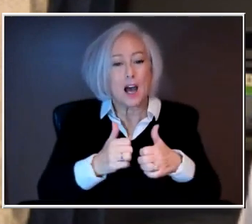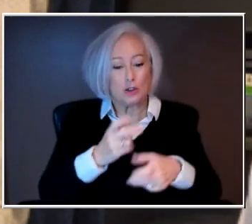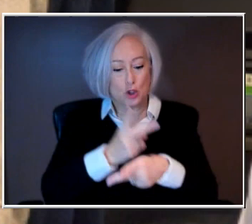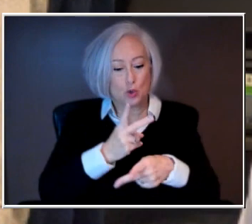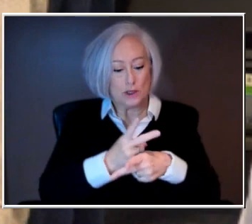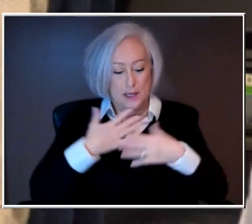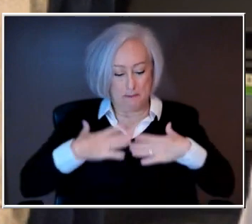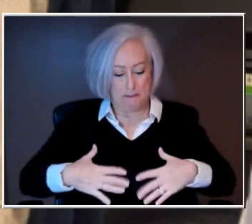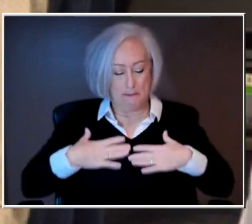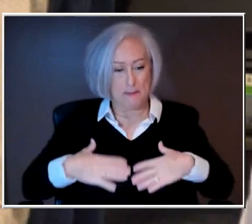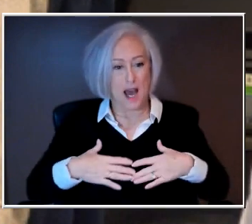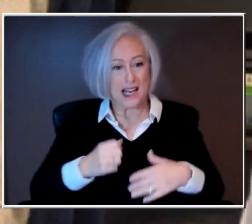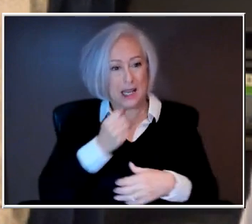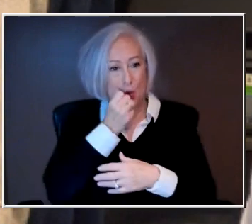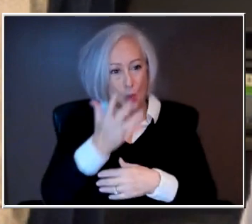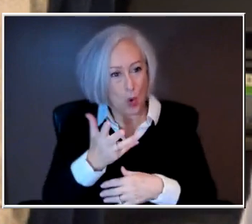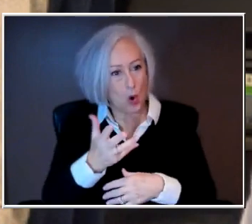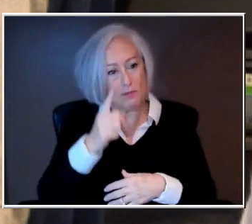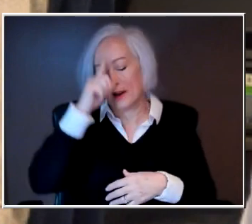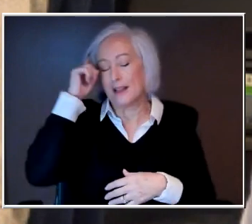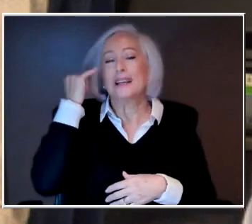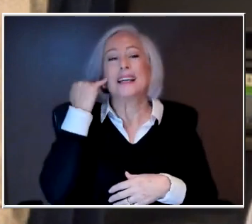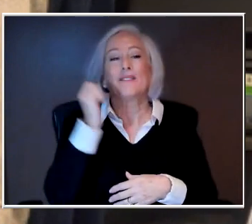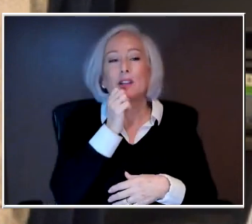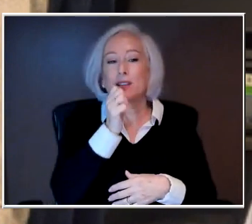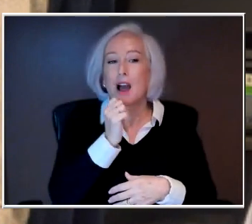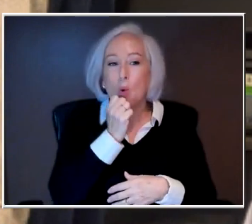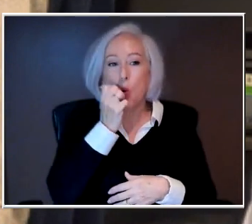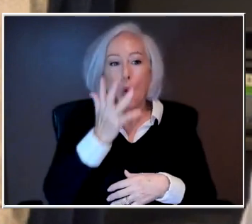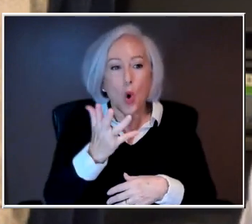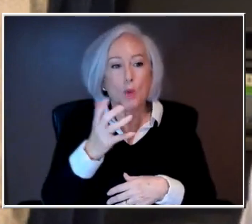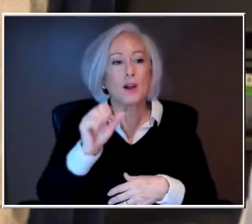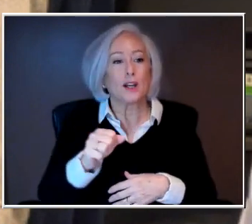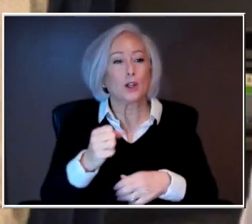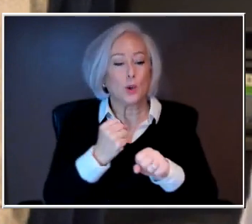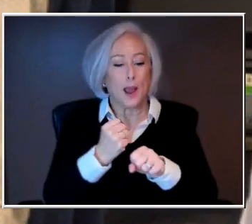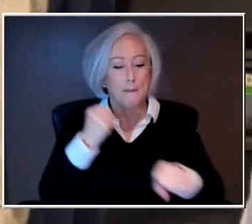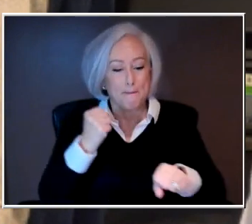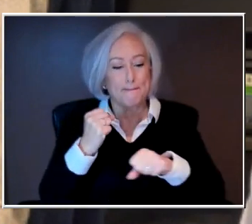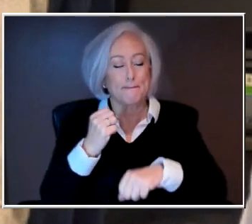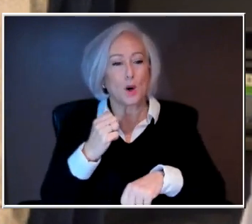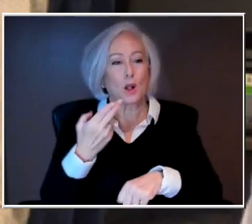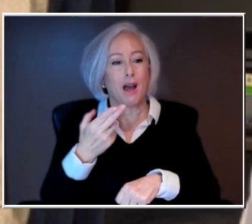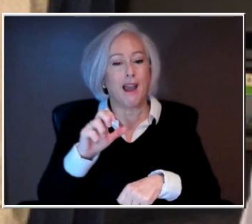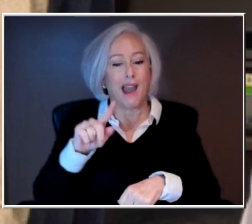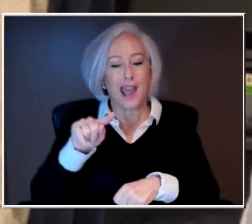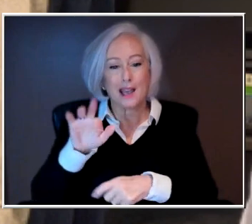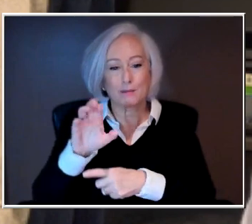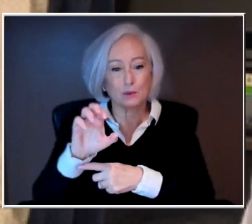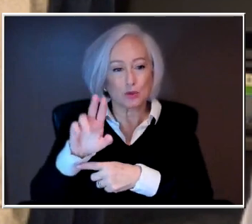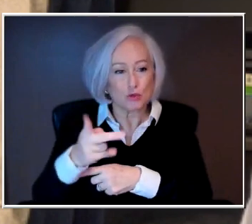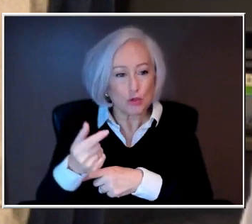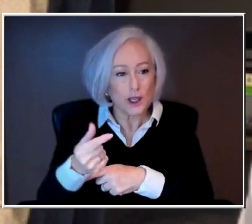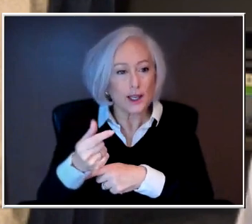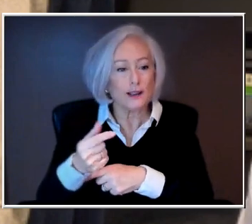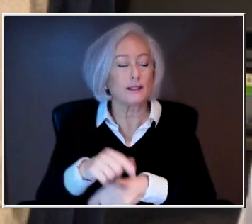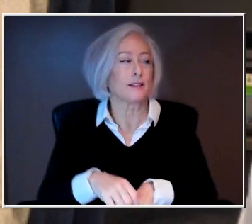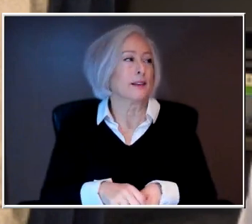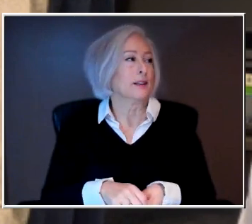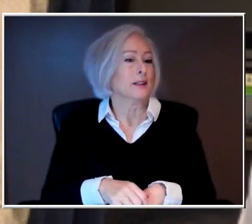and then obviously you're going to have a risk of soft tissue injuries. Pulling a hamstring, soft tissue muscle pulls,